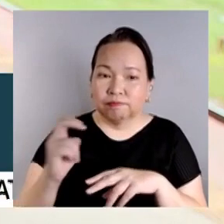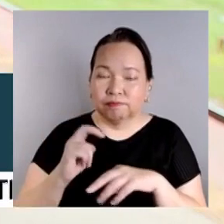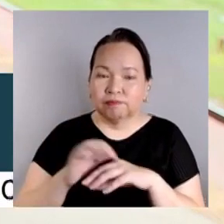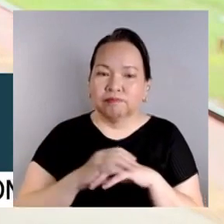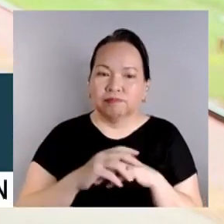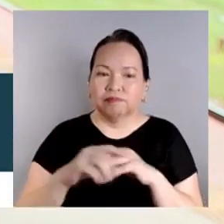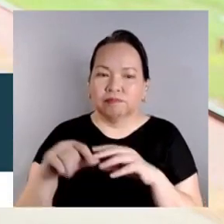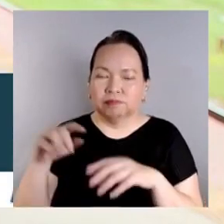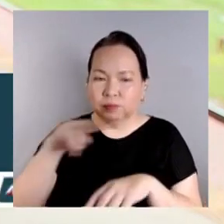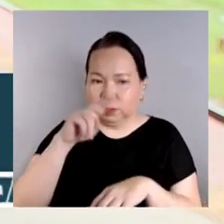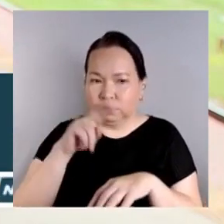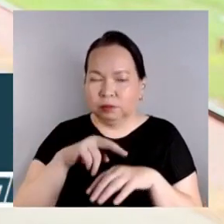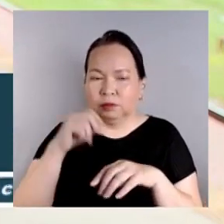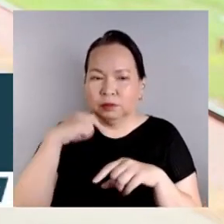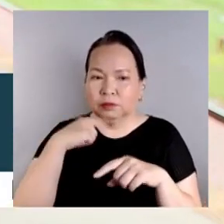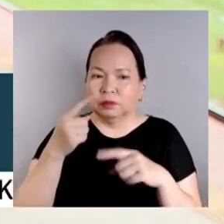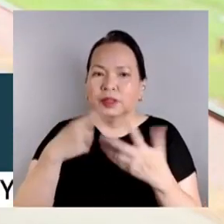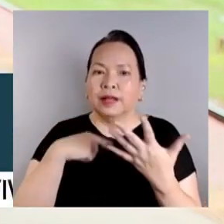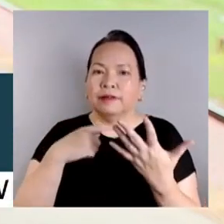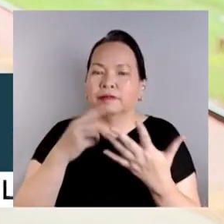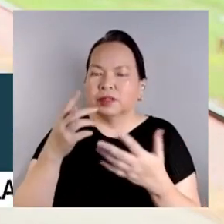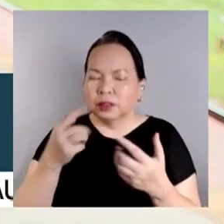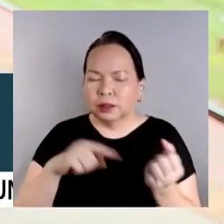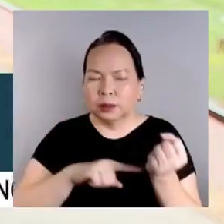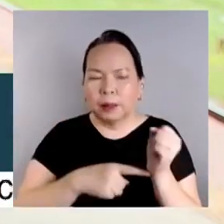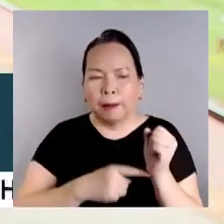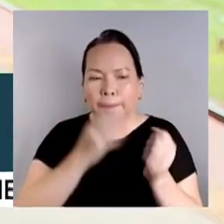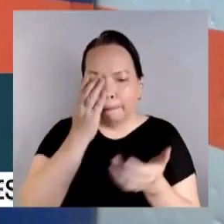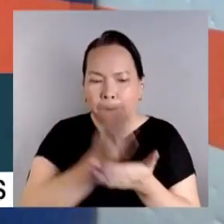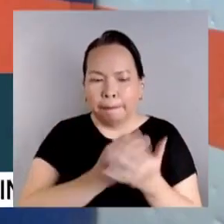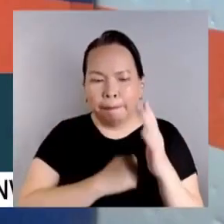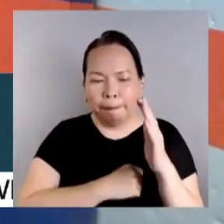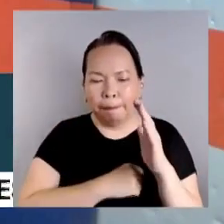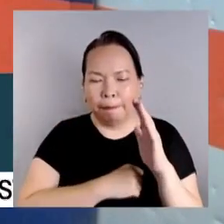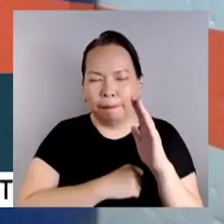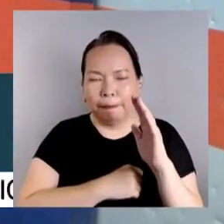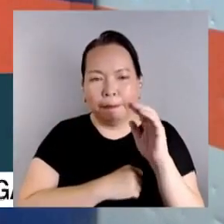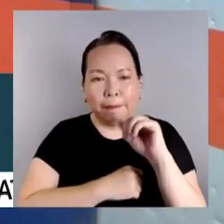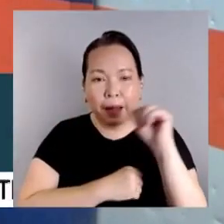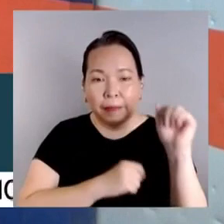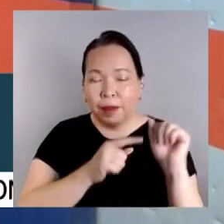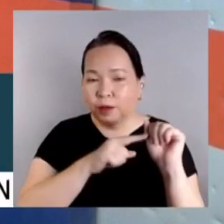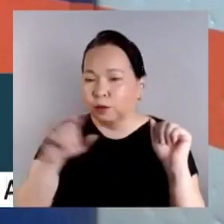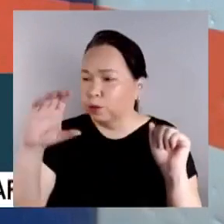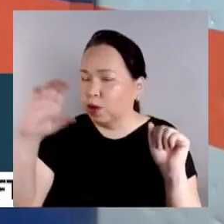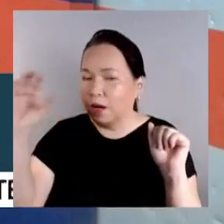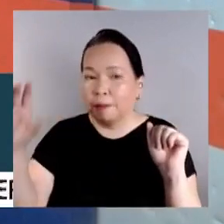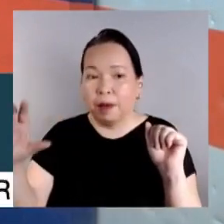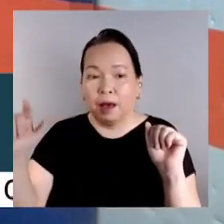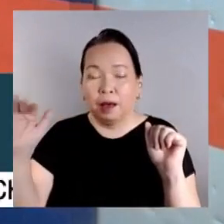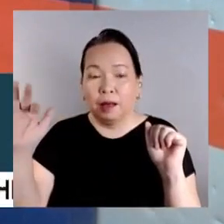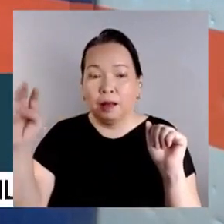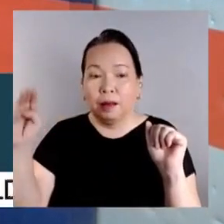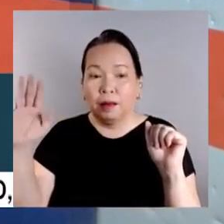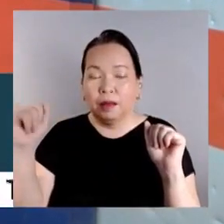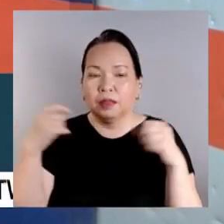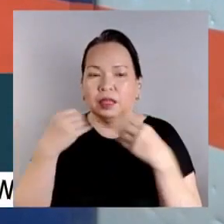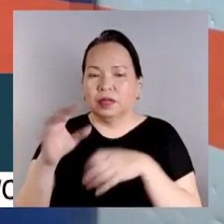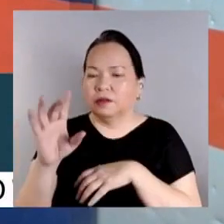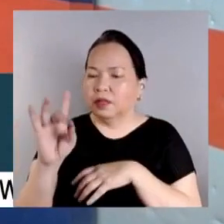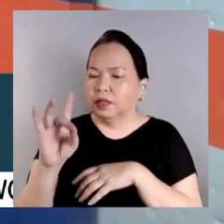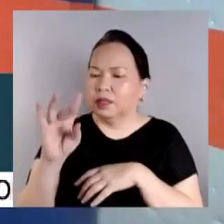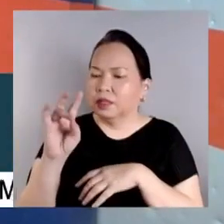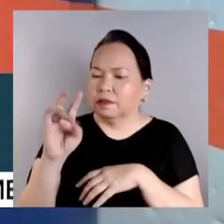to Calamba stations and vice versa starting next month, July 2, to give way to the construction of the 873 billion